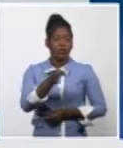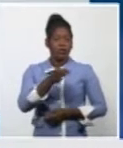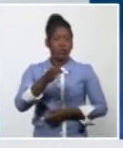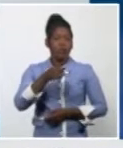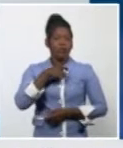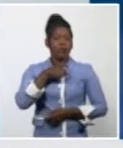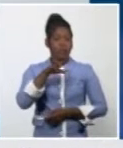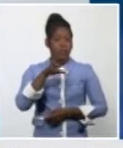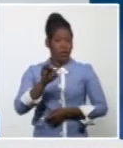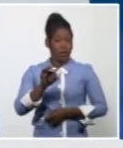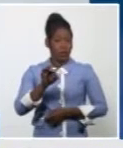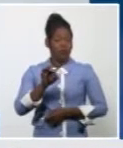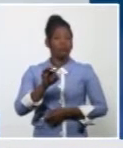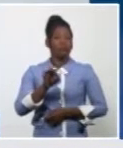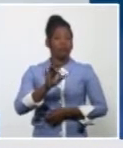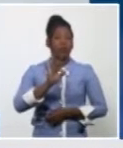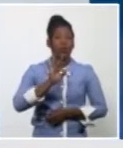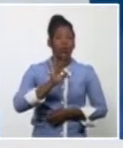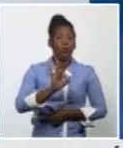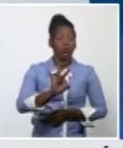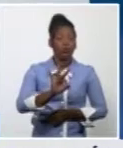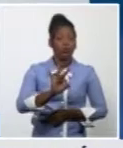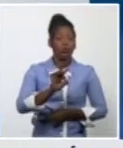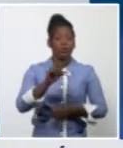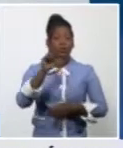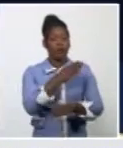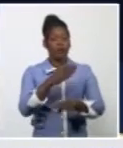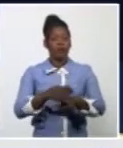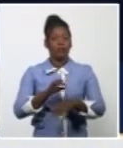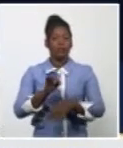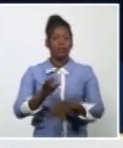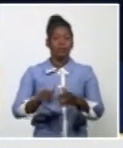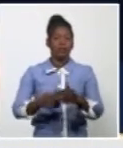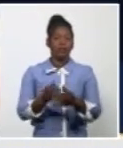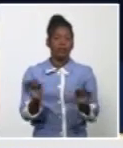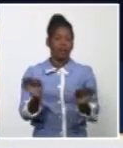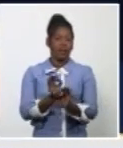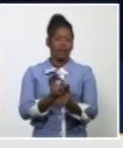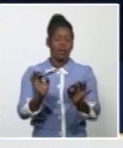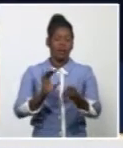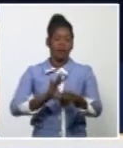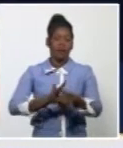77.3% of all the diagnosed cases yesterday.